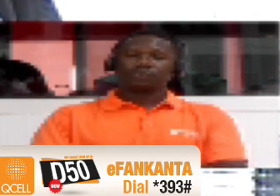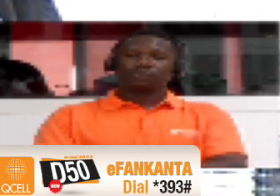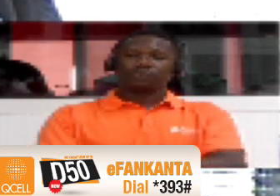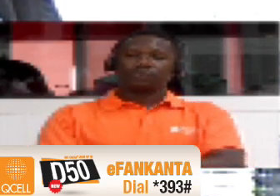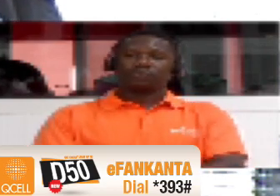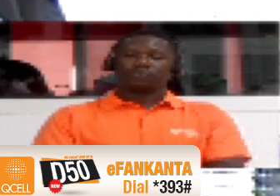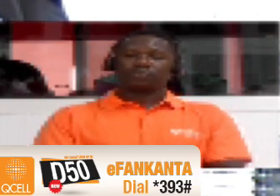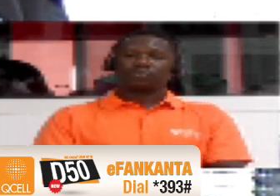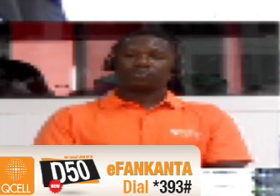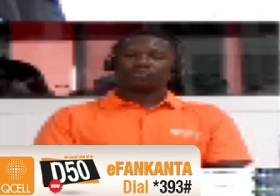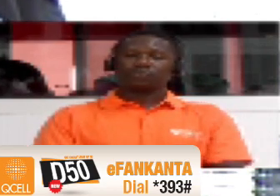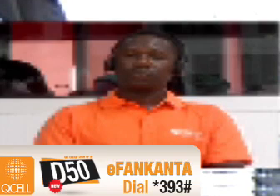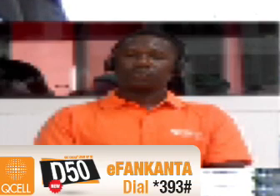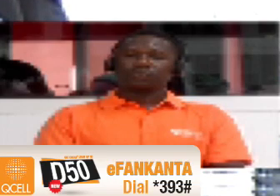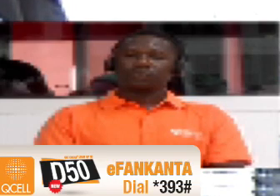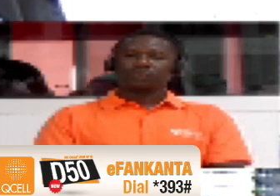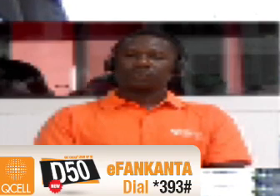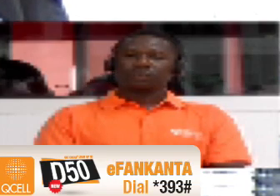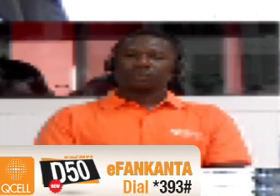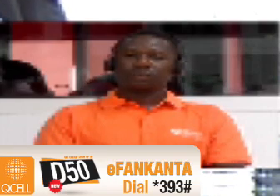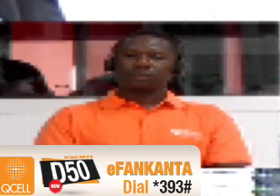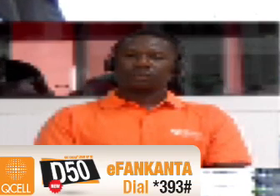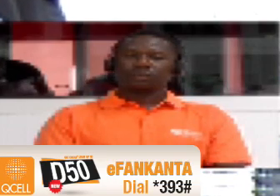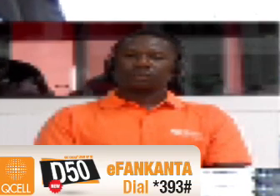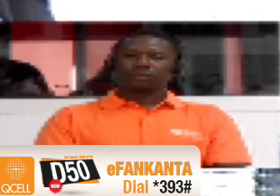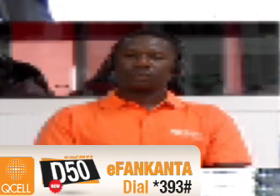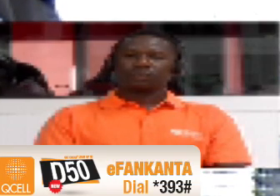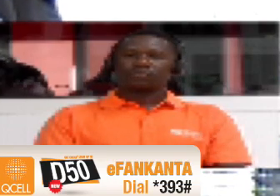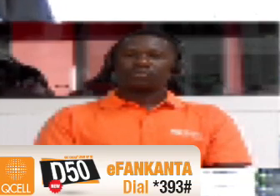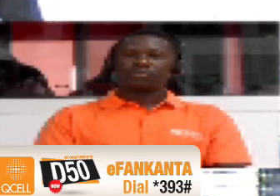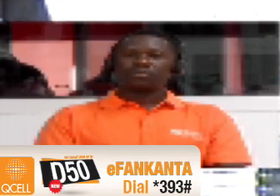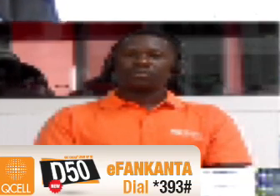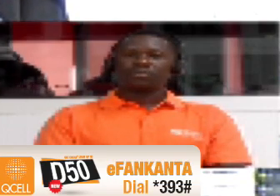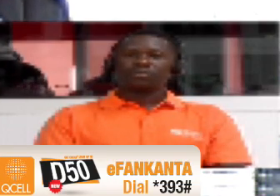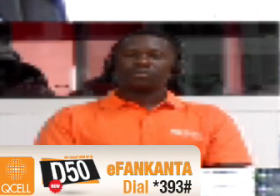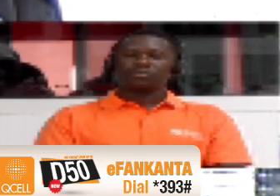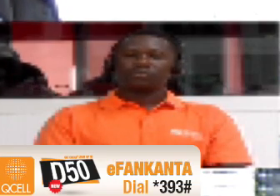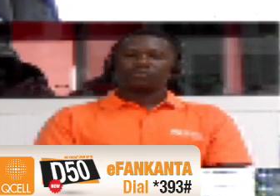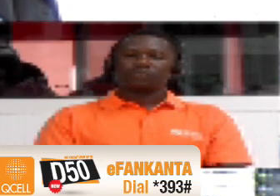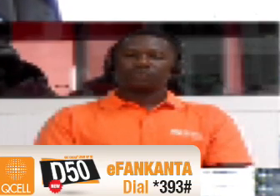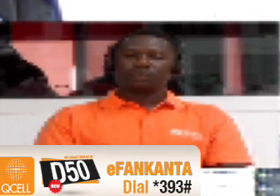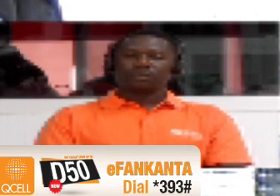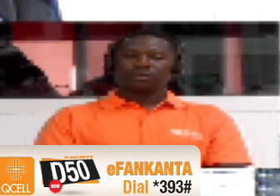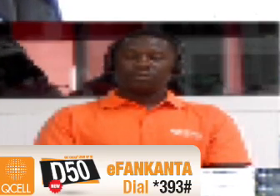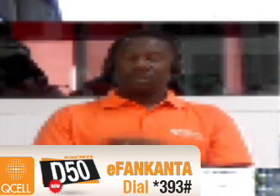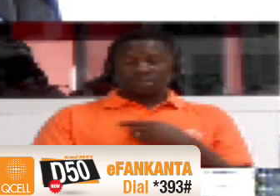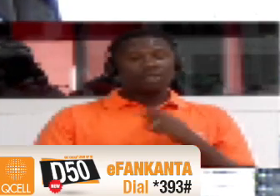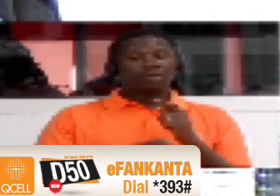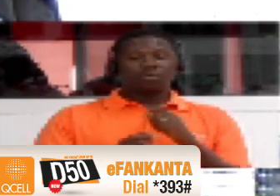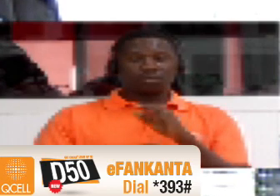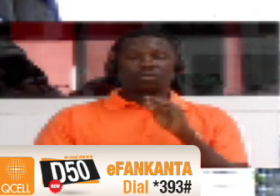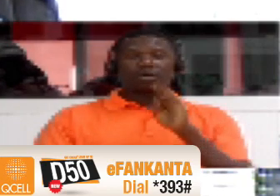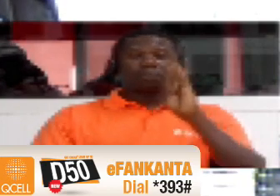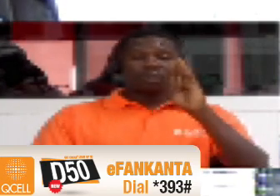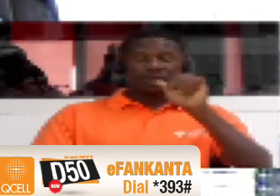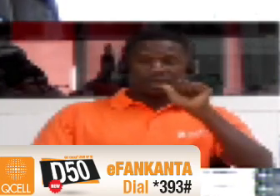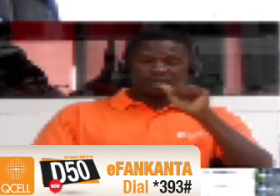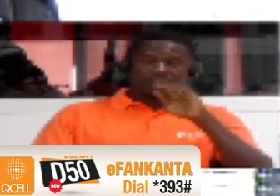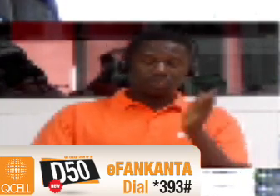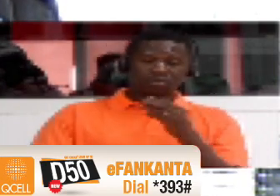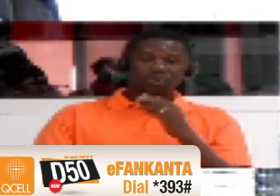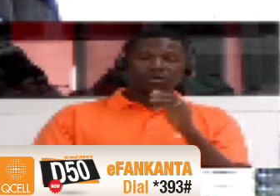atelebe patrol timo la timoning General Badjie timo. Banua, as we call